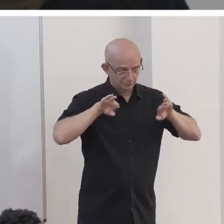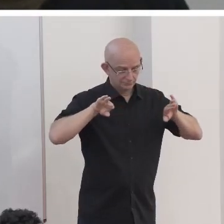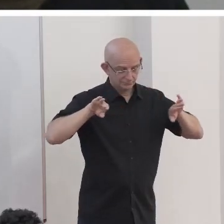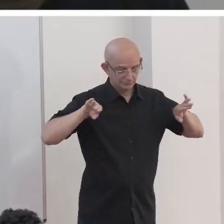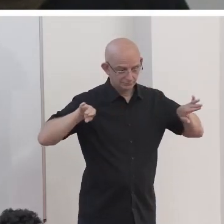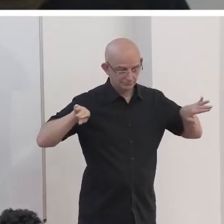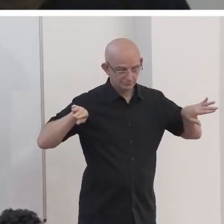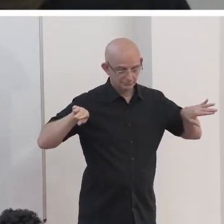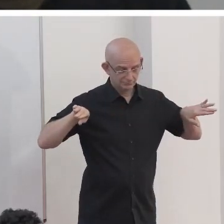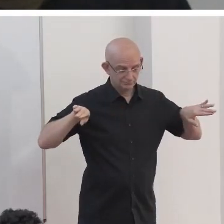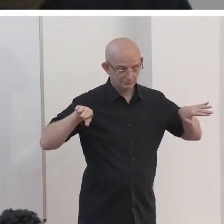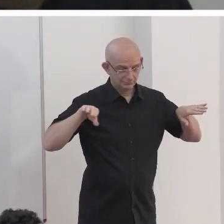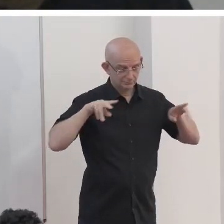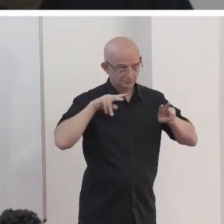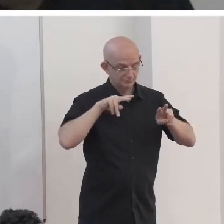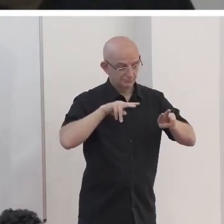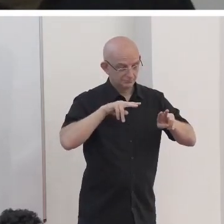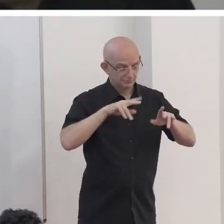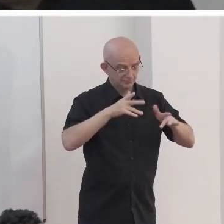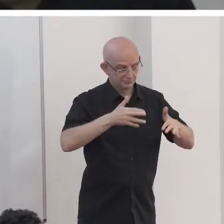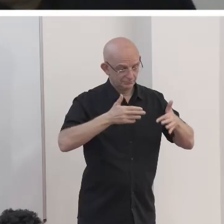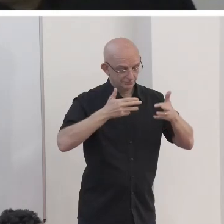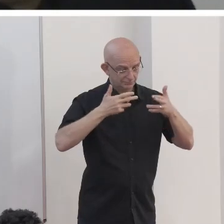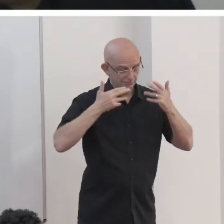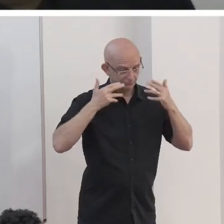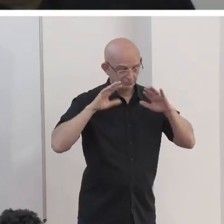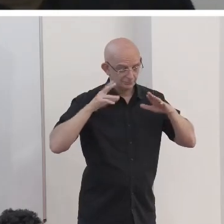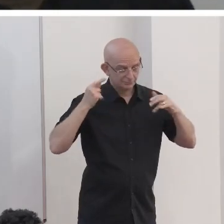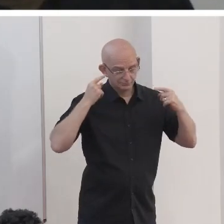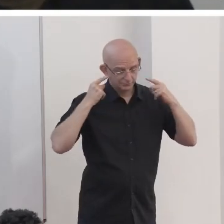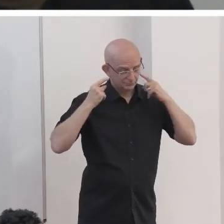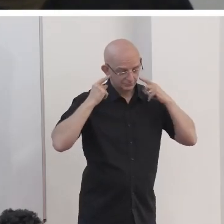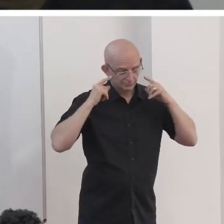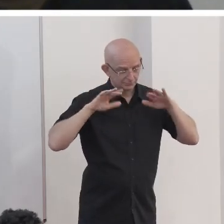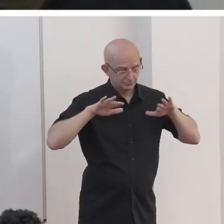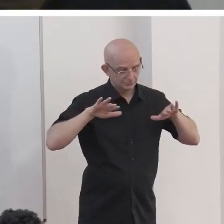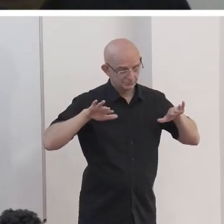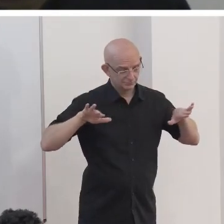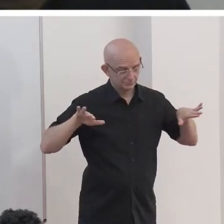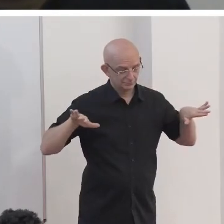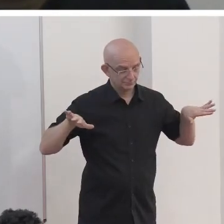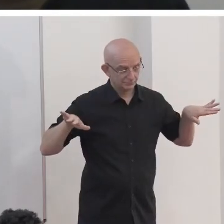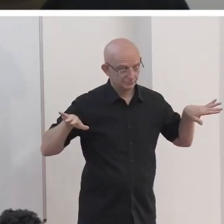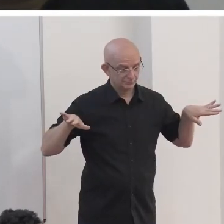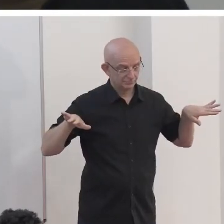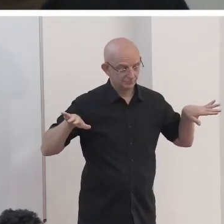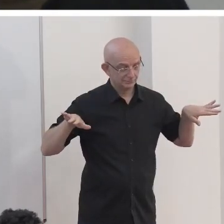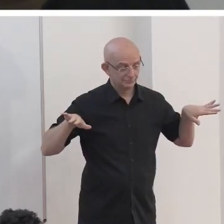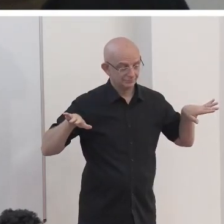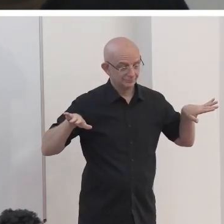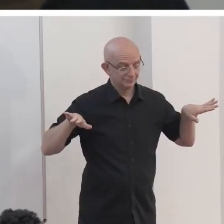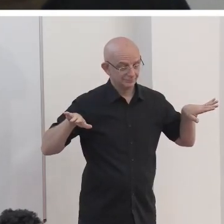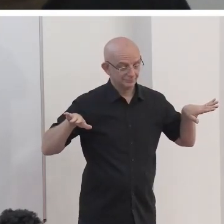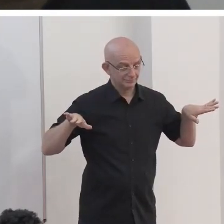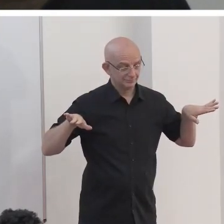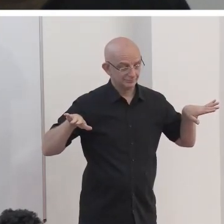ignore it. Okay. So that bird, it has fallen down just in front of